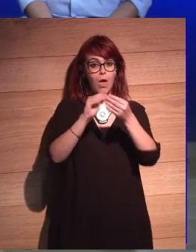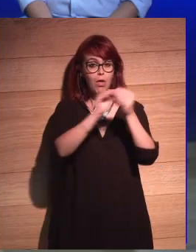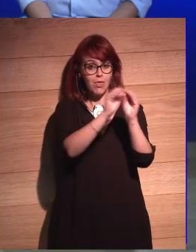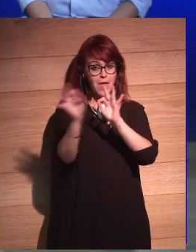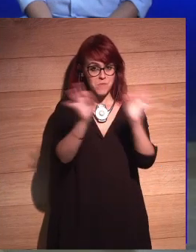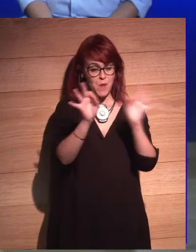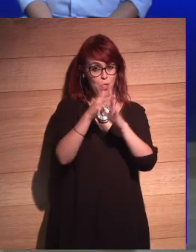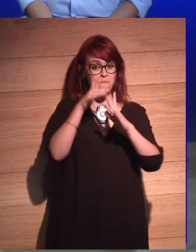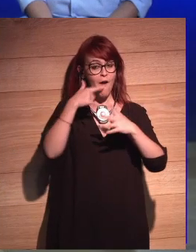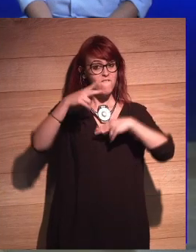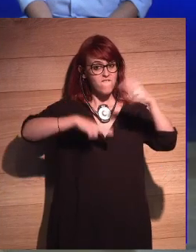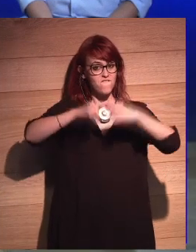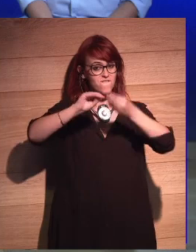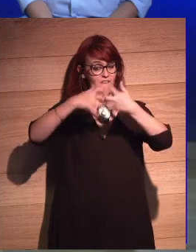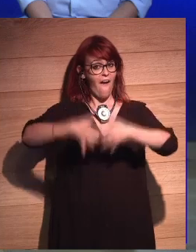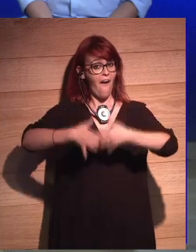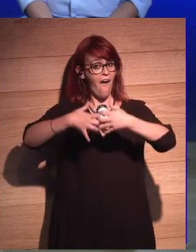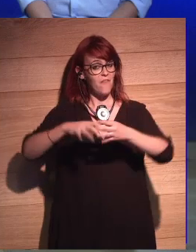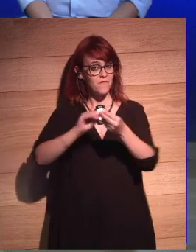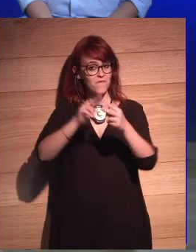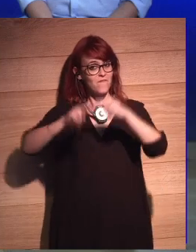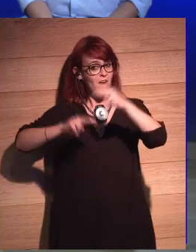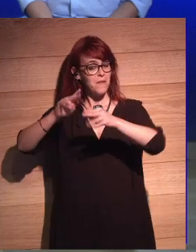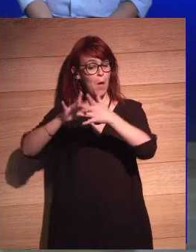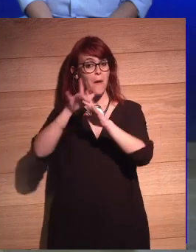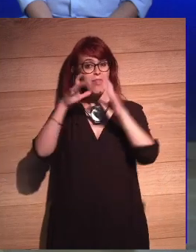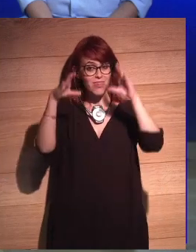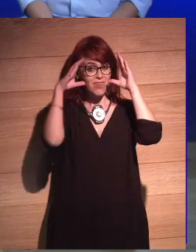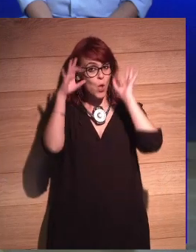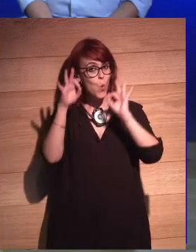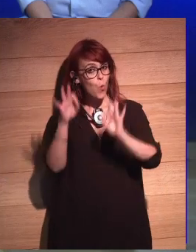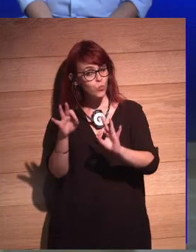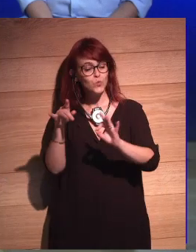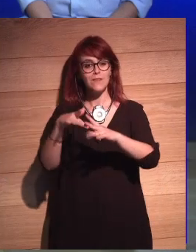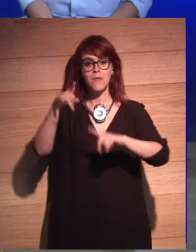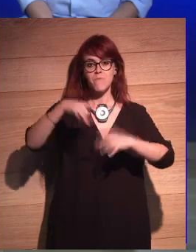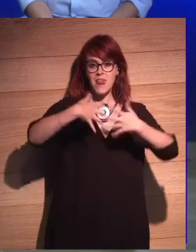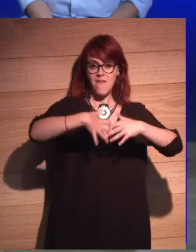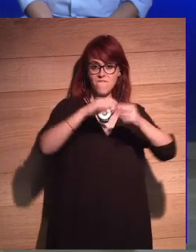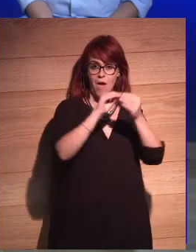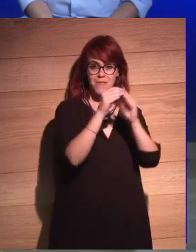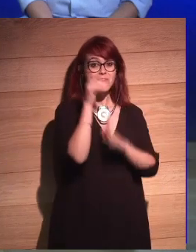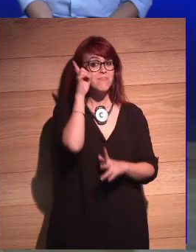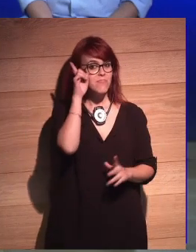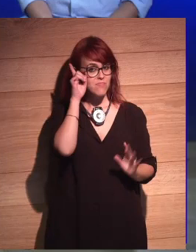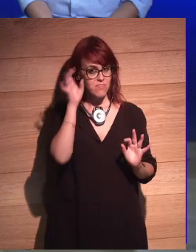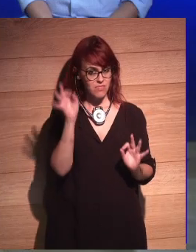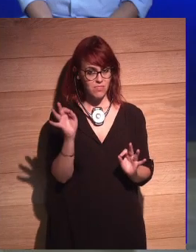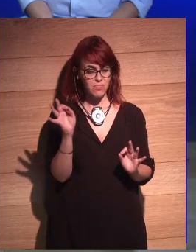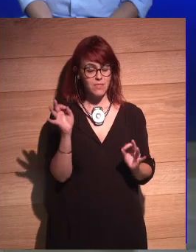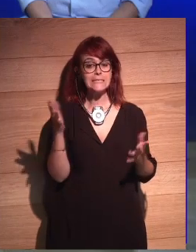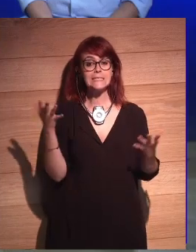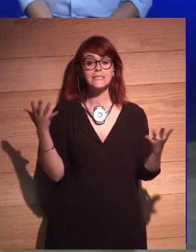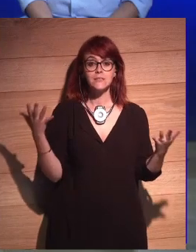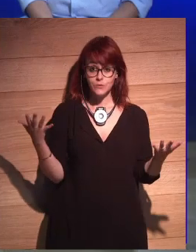the headsets and by the makers of the phones. And so maybe part of the problem